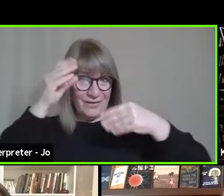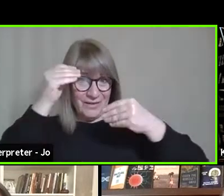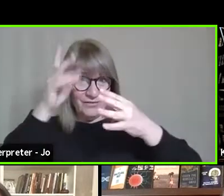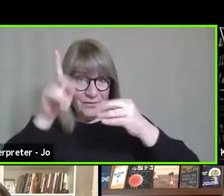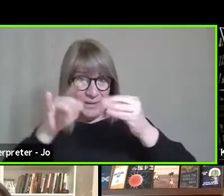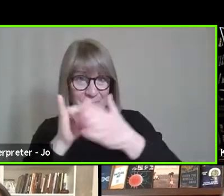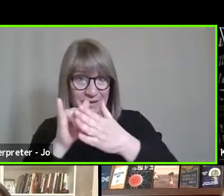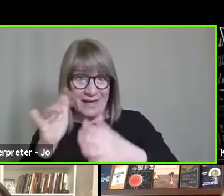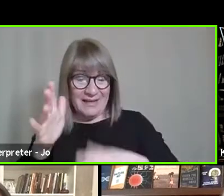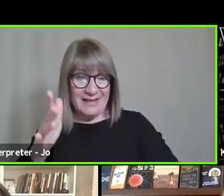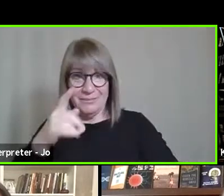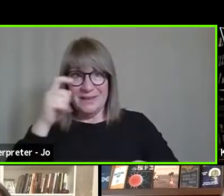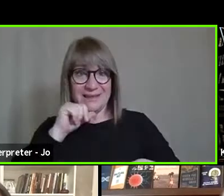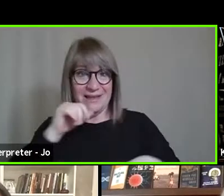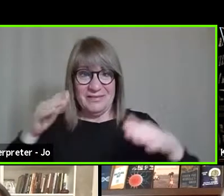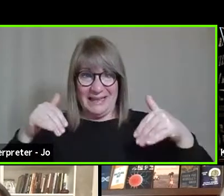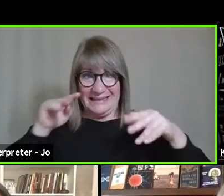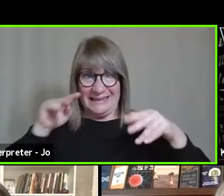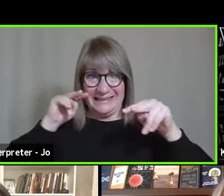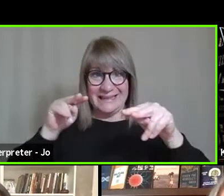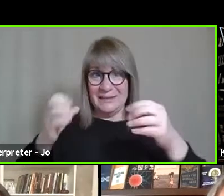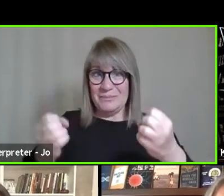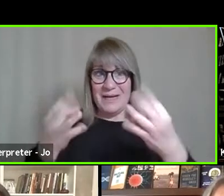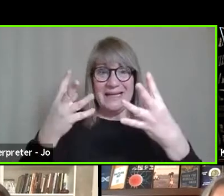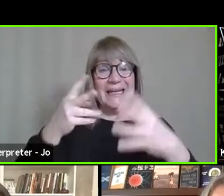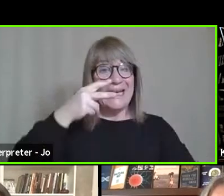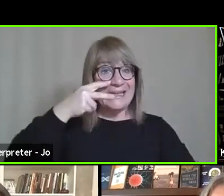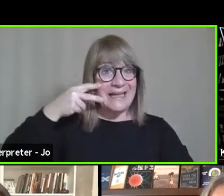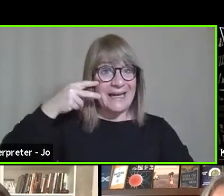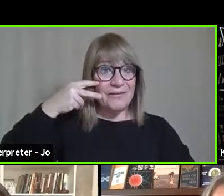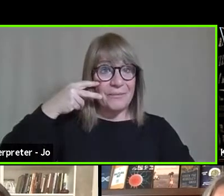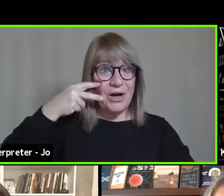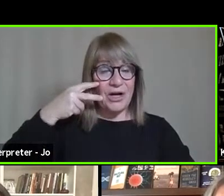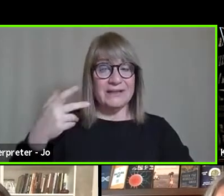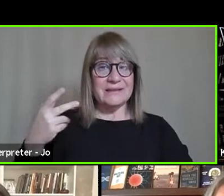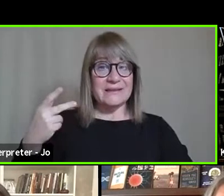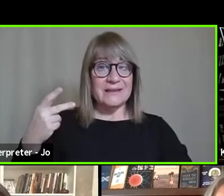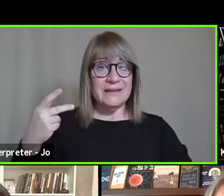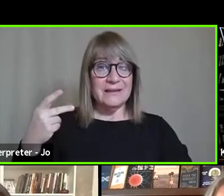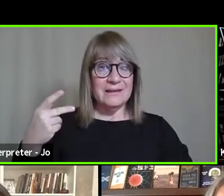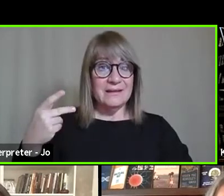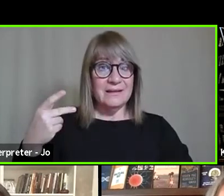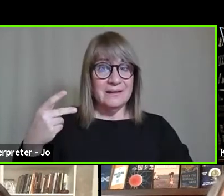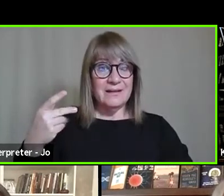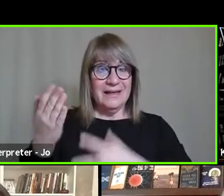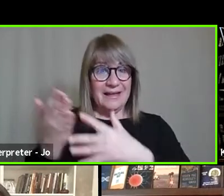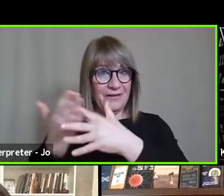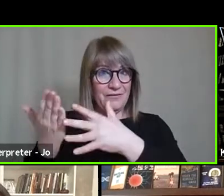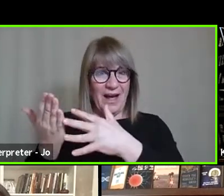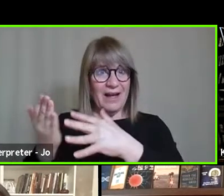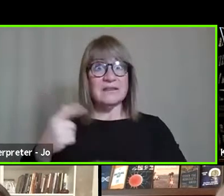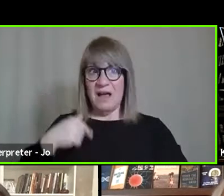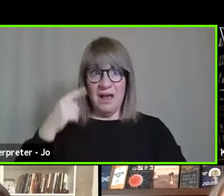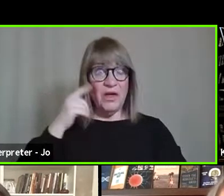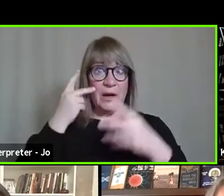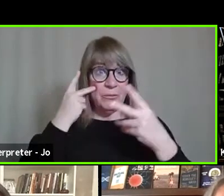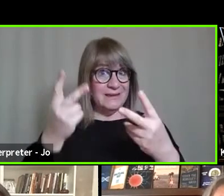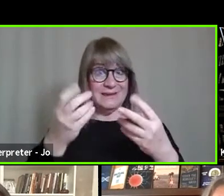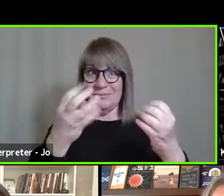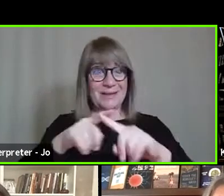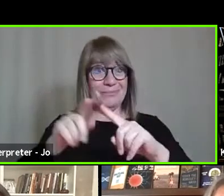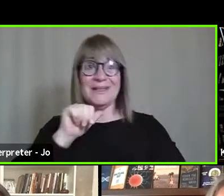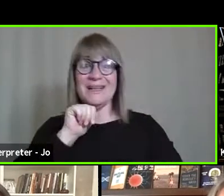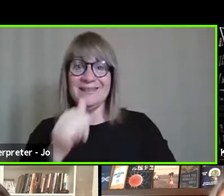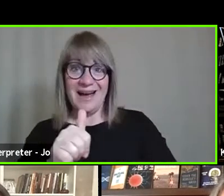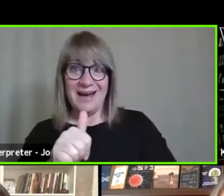encountered as many native americans in the um in the uh files as i had anticipated and even